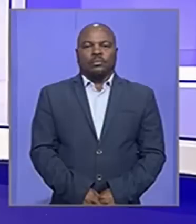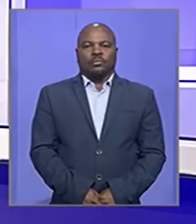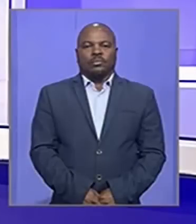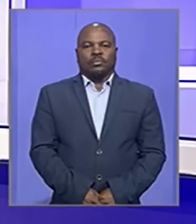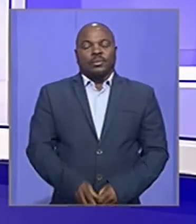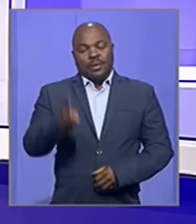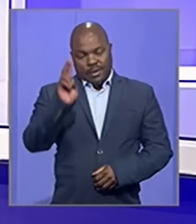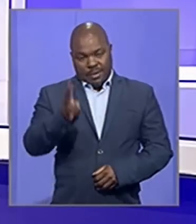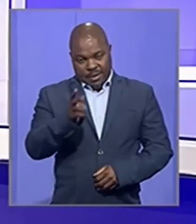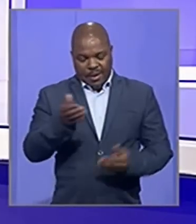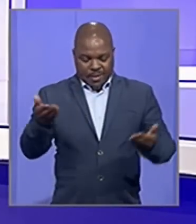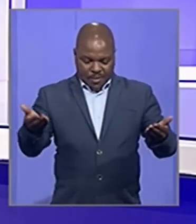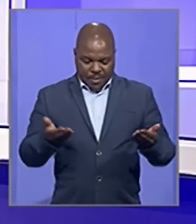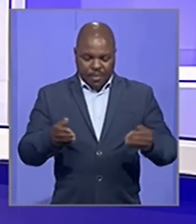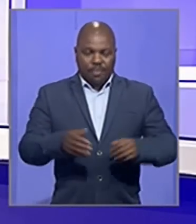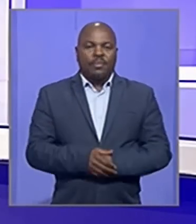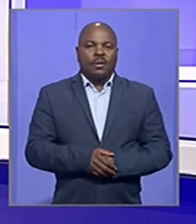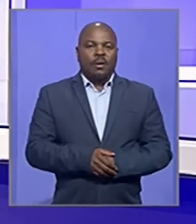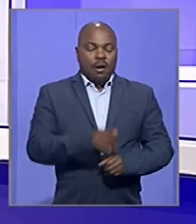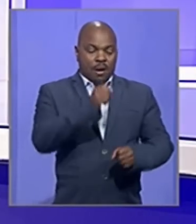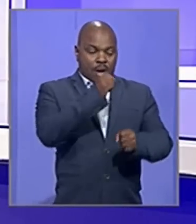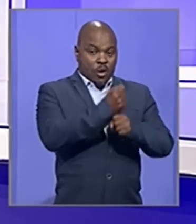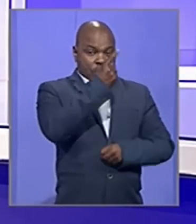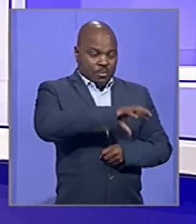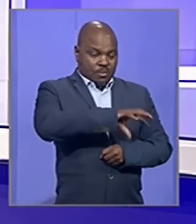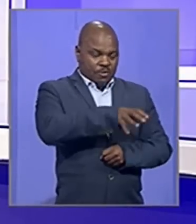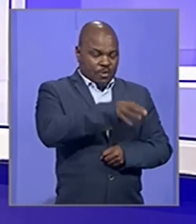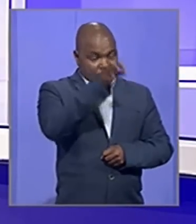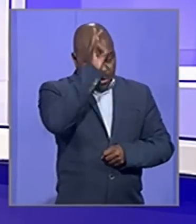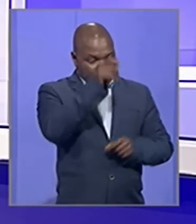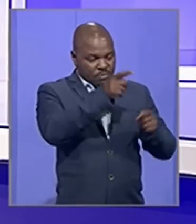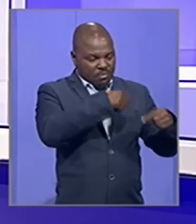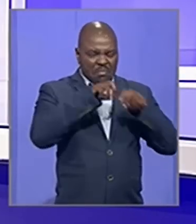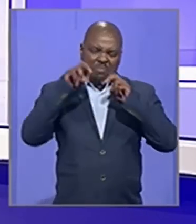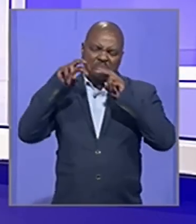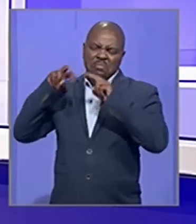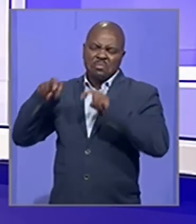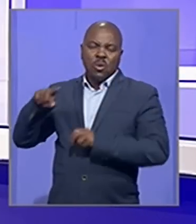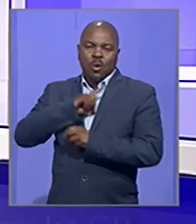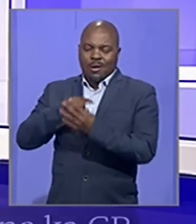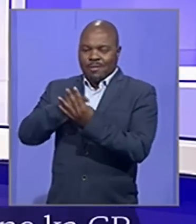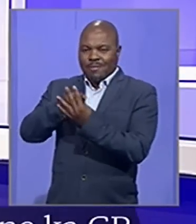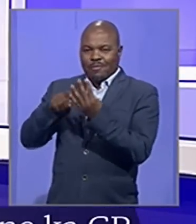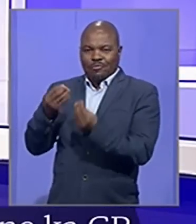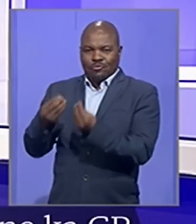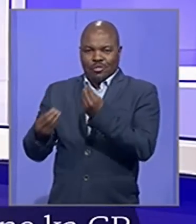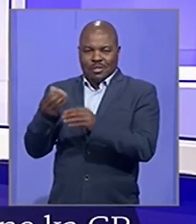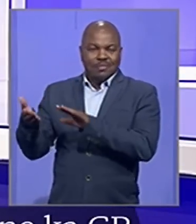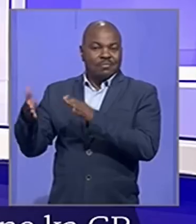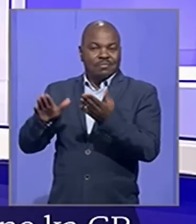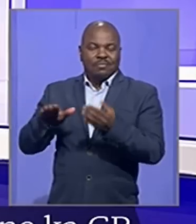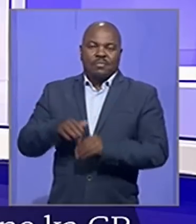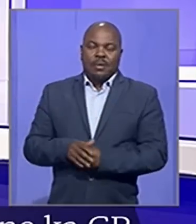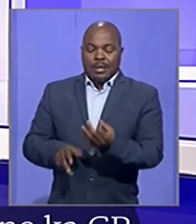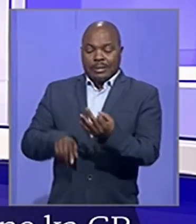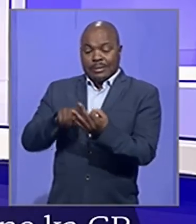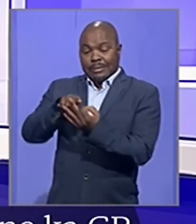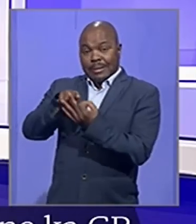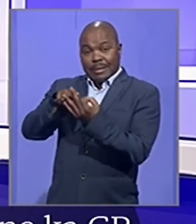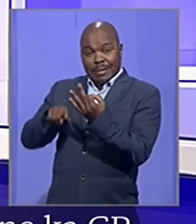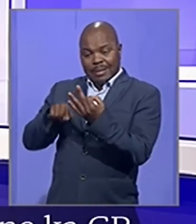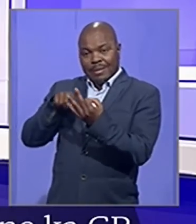Re sa lamogela maphodisa a Gauteng a nyakišiša mahu a bana ba bane ka profenseng. Ba bararo ba